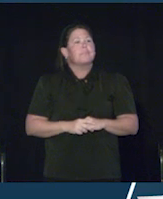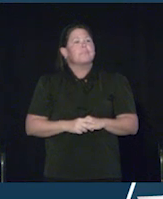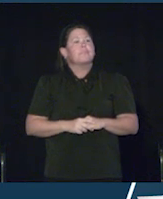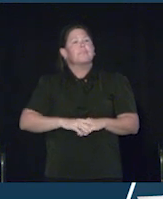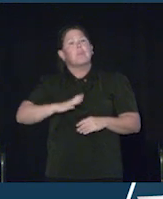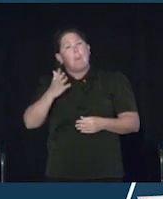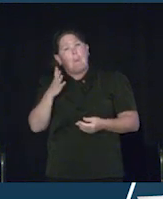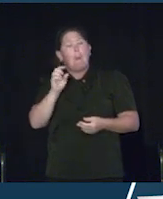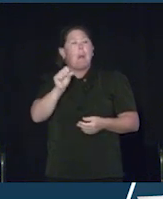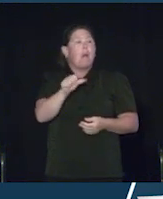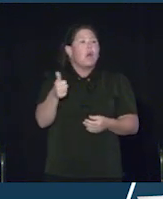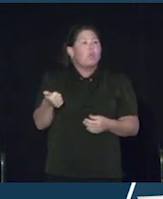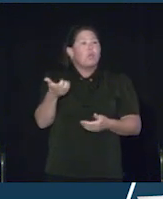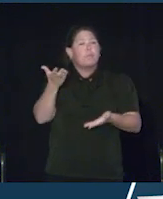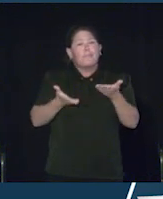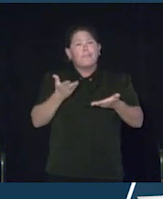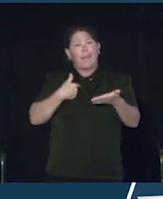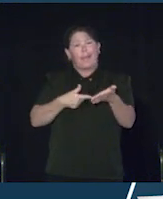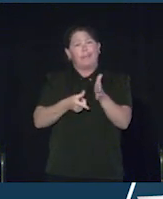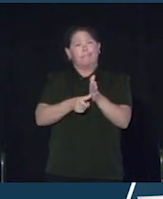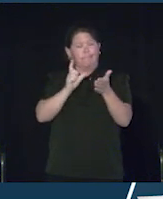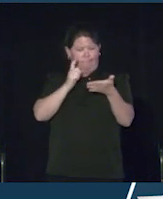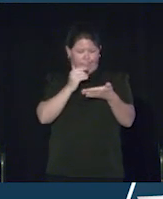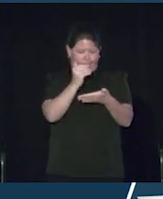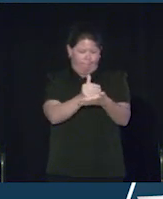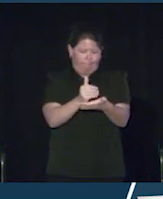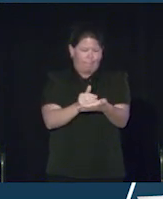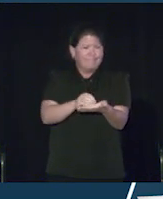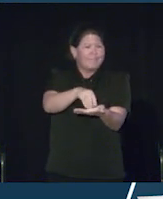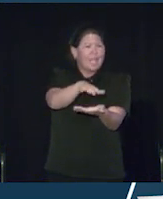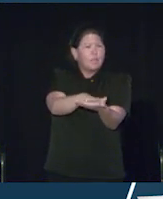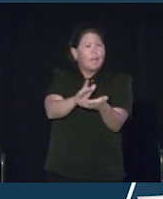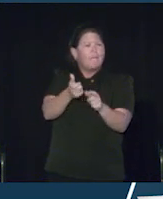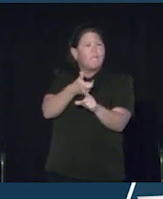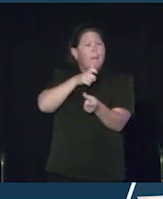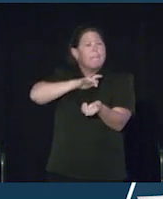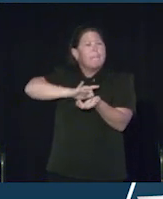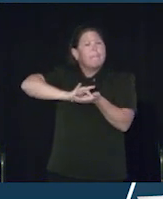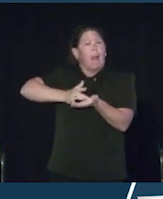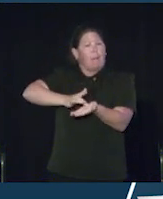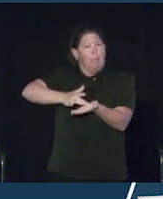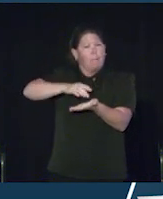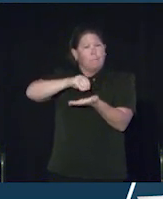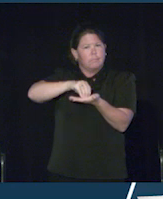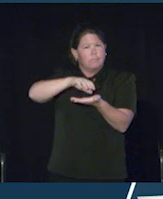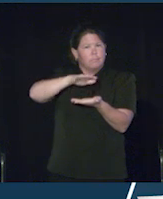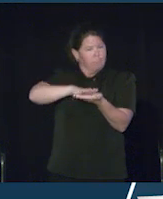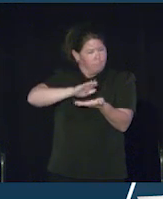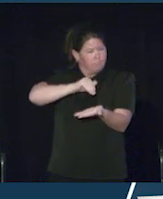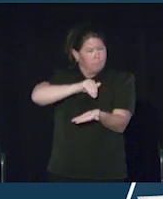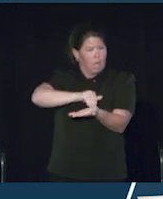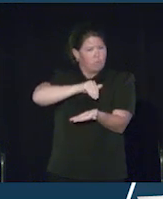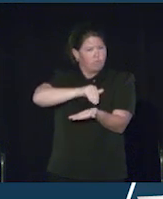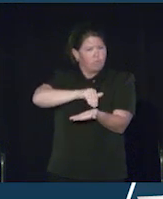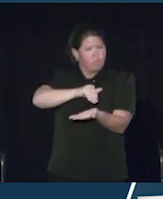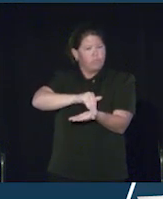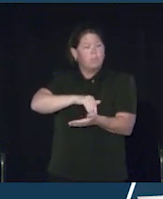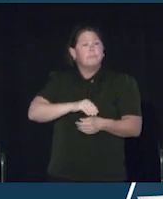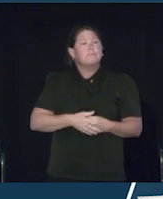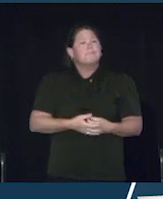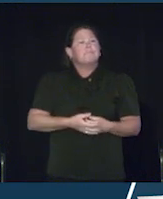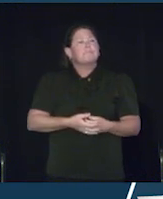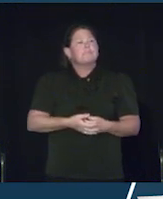Sometimes we'll be looking at documentation from a medical doctor, a healthcare provider.